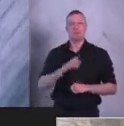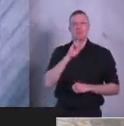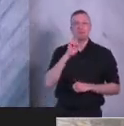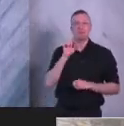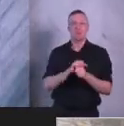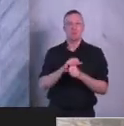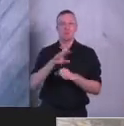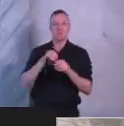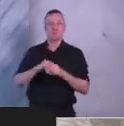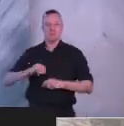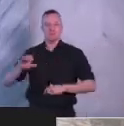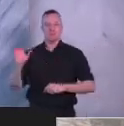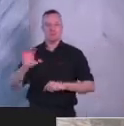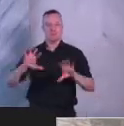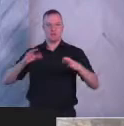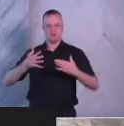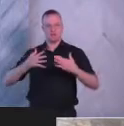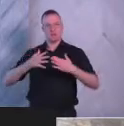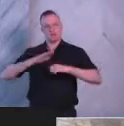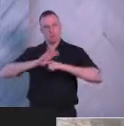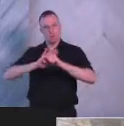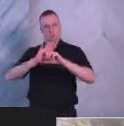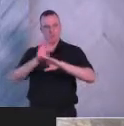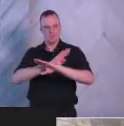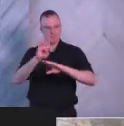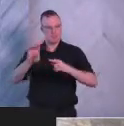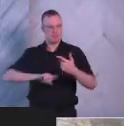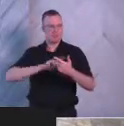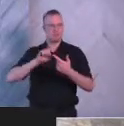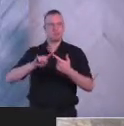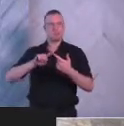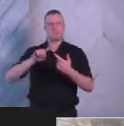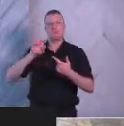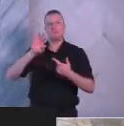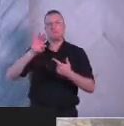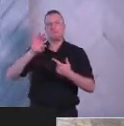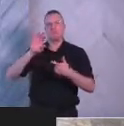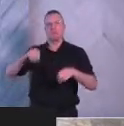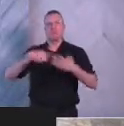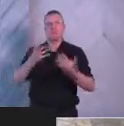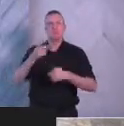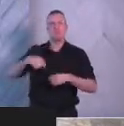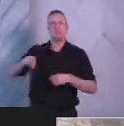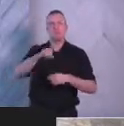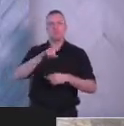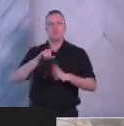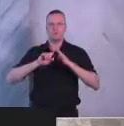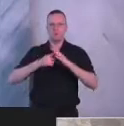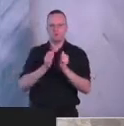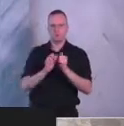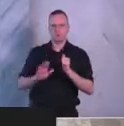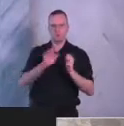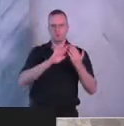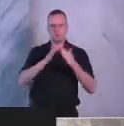Conservative platform to promote businesses and to give you guys a start in your community. I